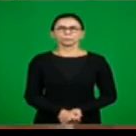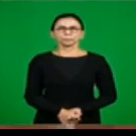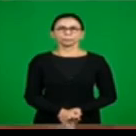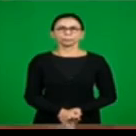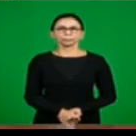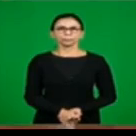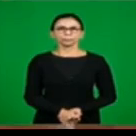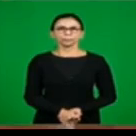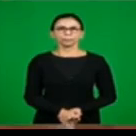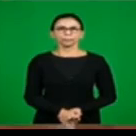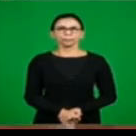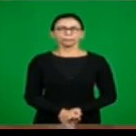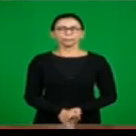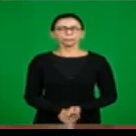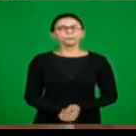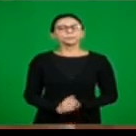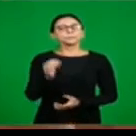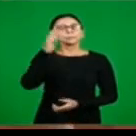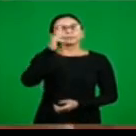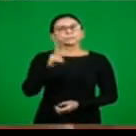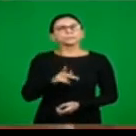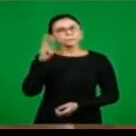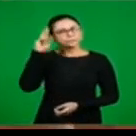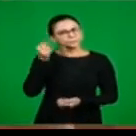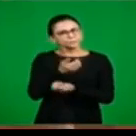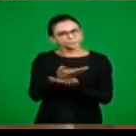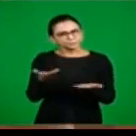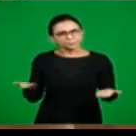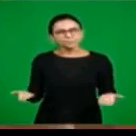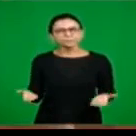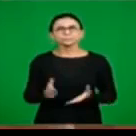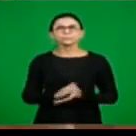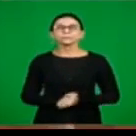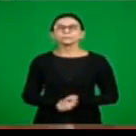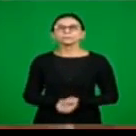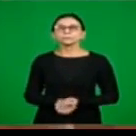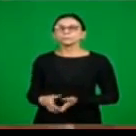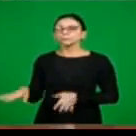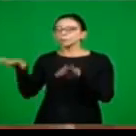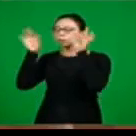My brethren, I'd like to greet everyone, the peace of the Lord.